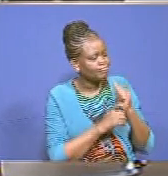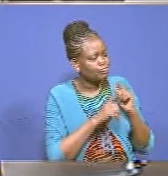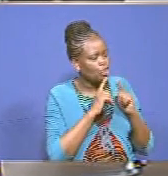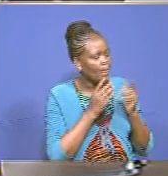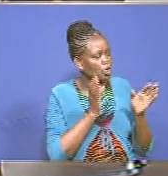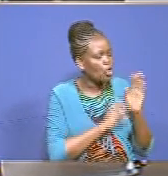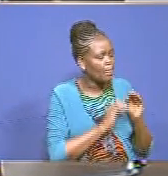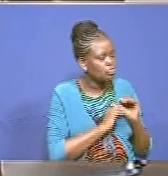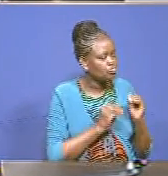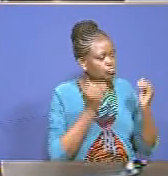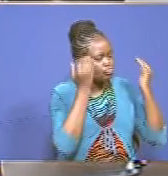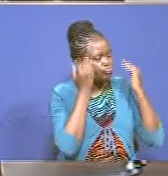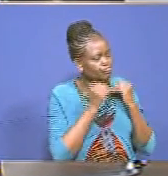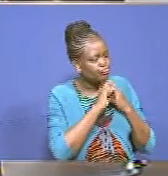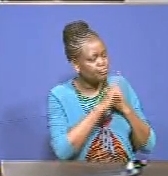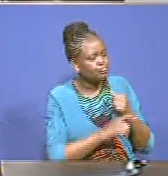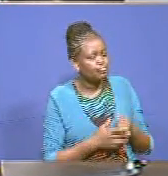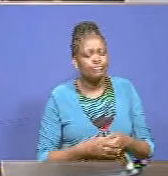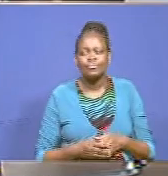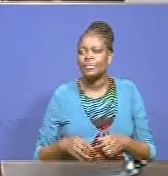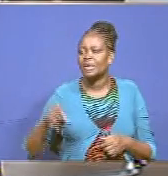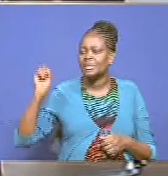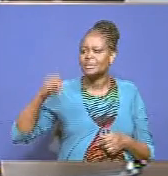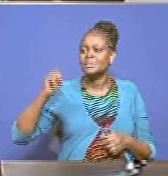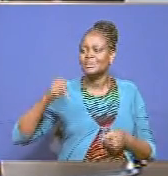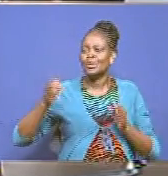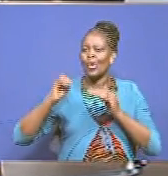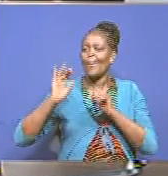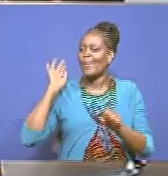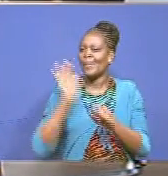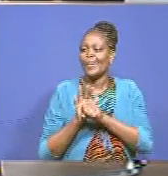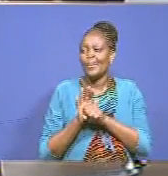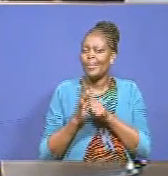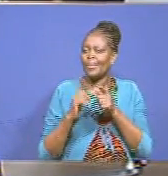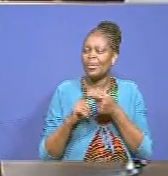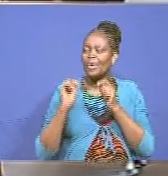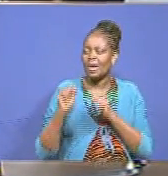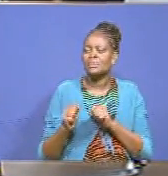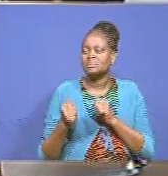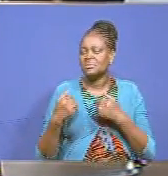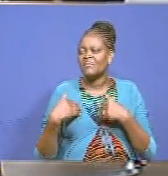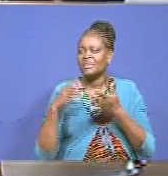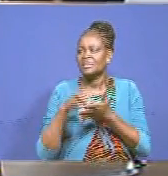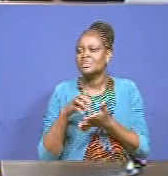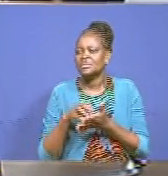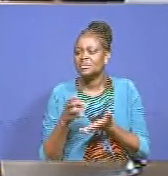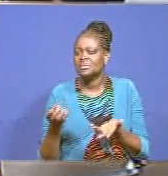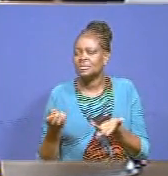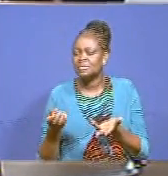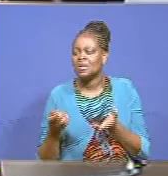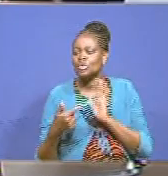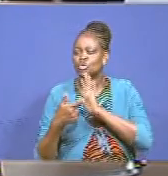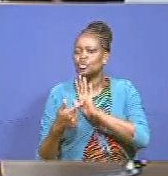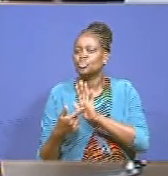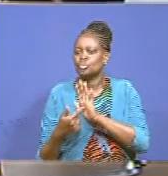corruption within the tribunal? Absolutely. The tribunal is totally corrupt. Mm-hmm. And we can present cases, we can demonstrate